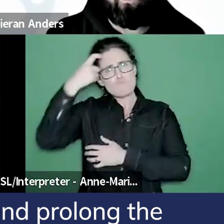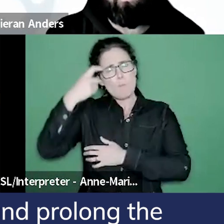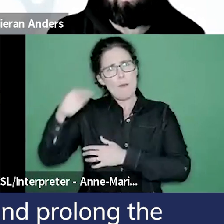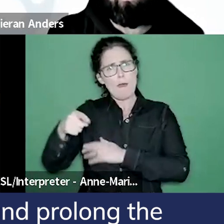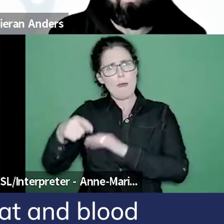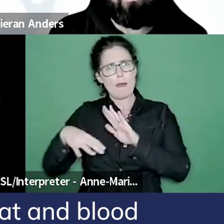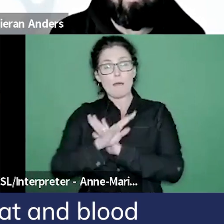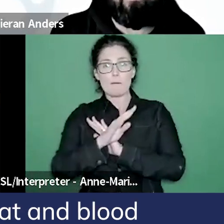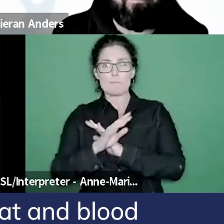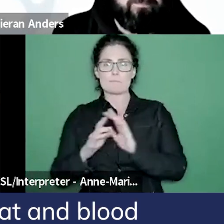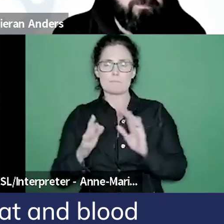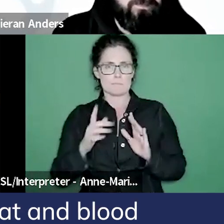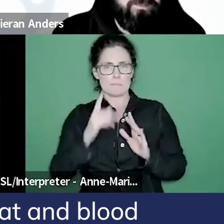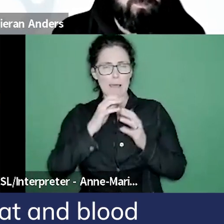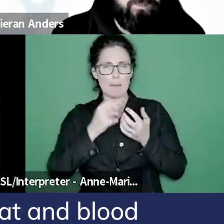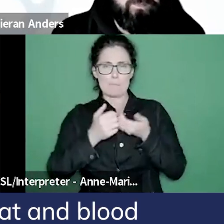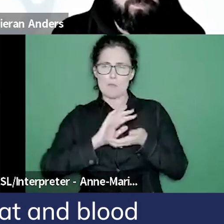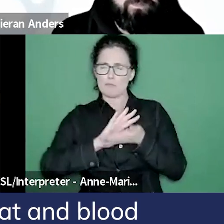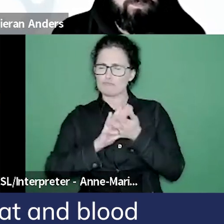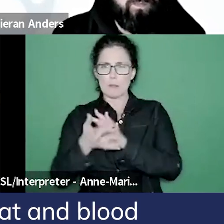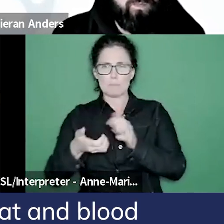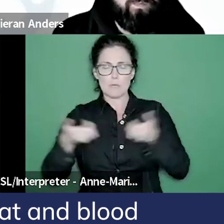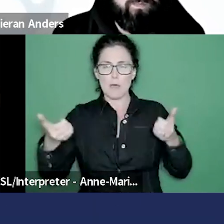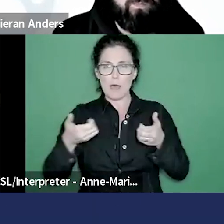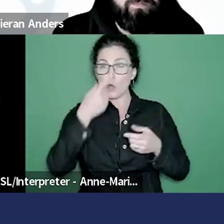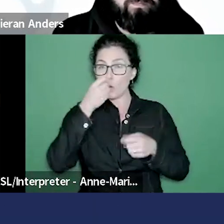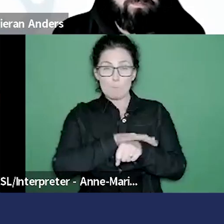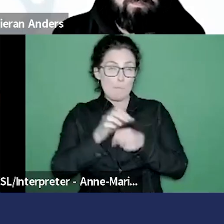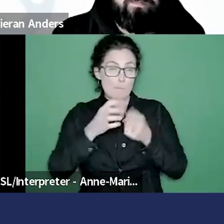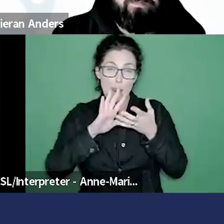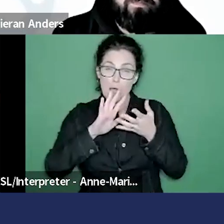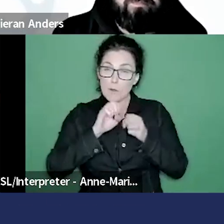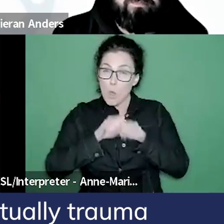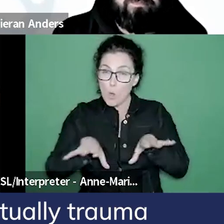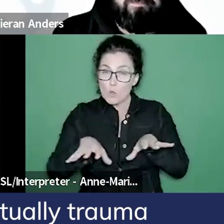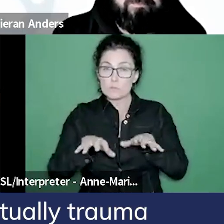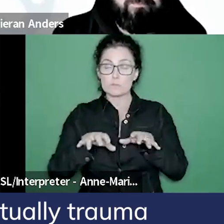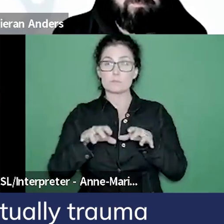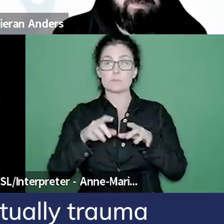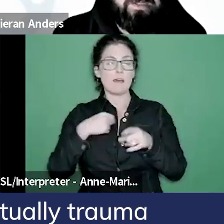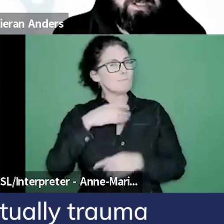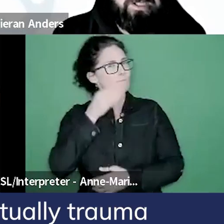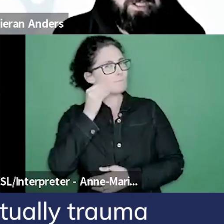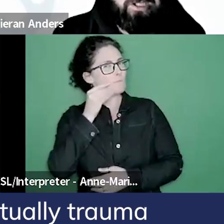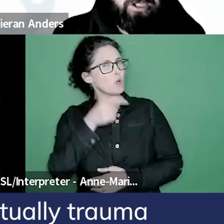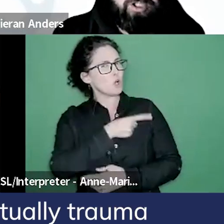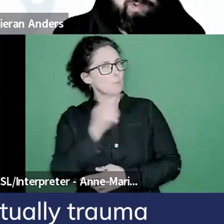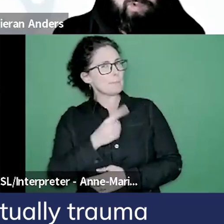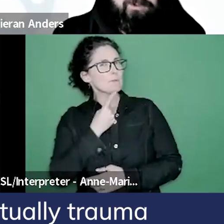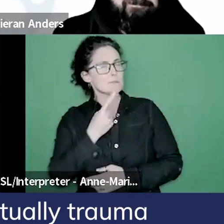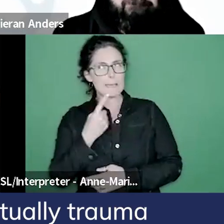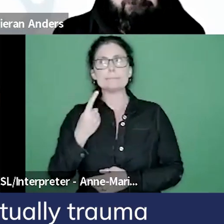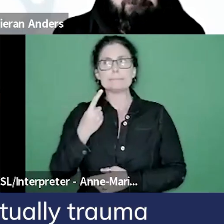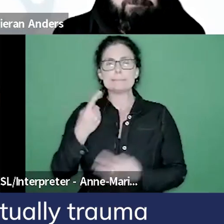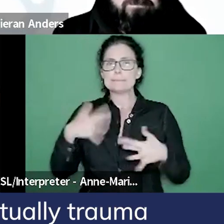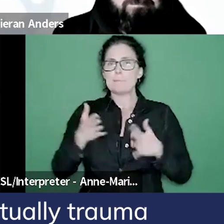recovery happens, and it could cause rupture and things like that and blood loss. And I've heard that happen where there's